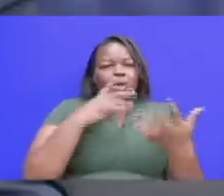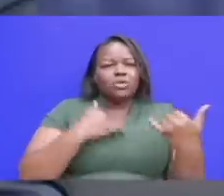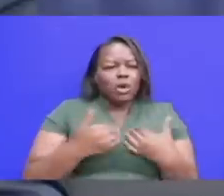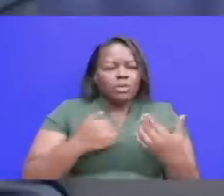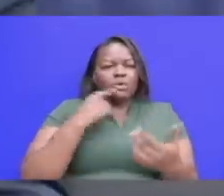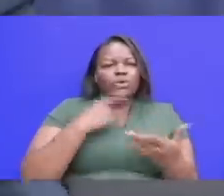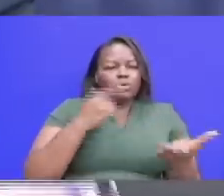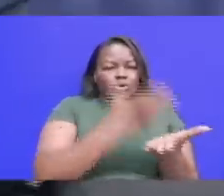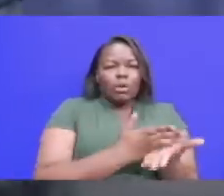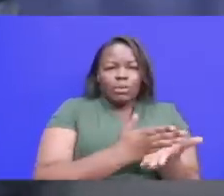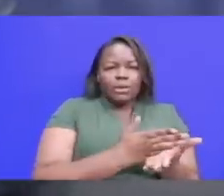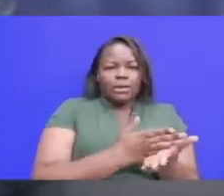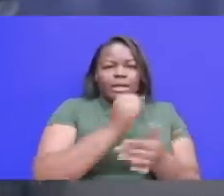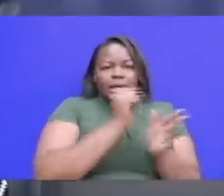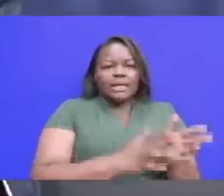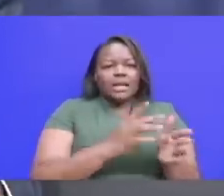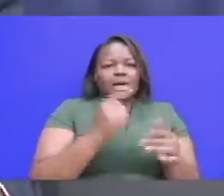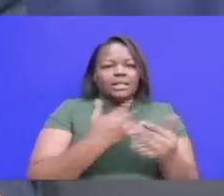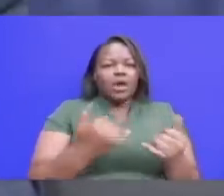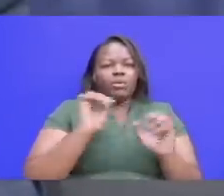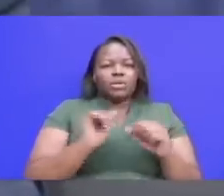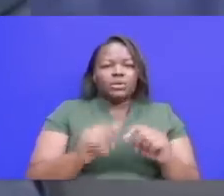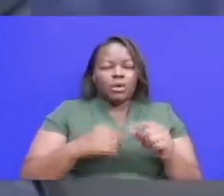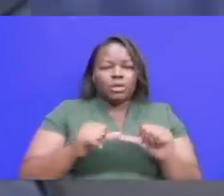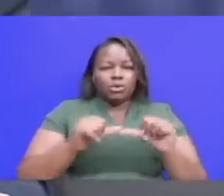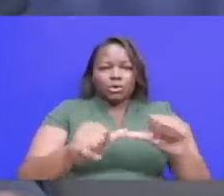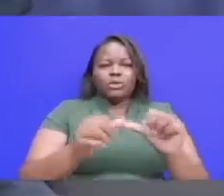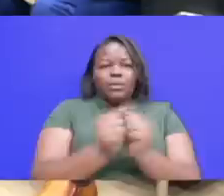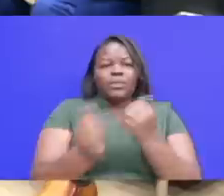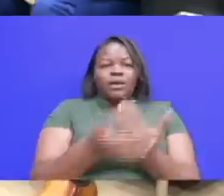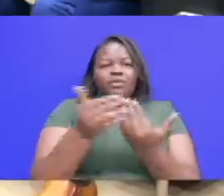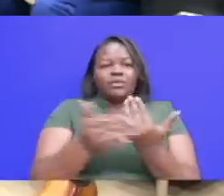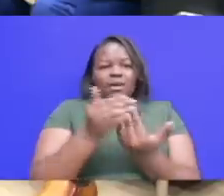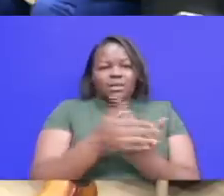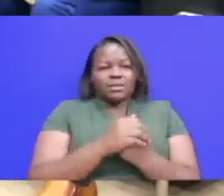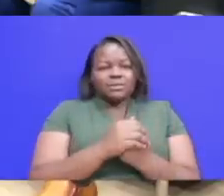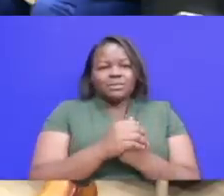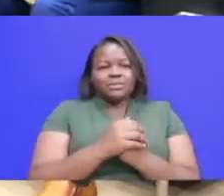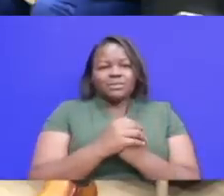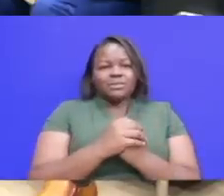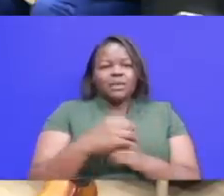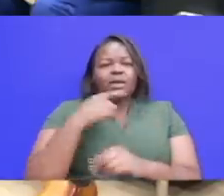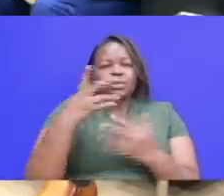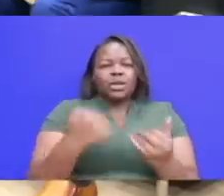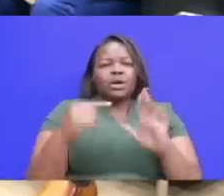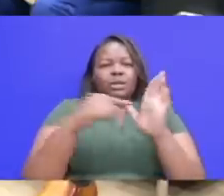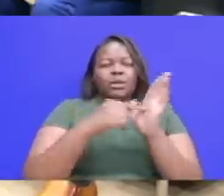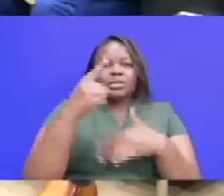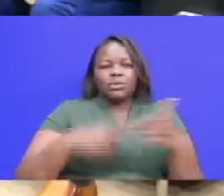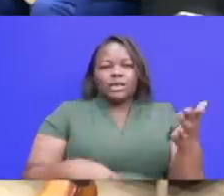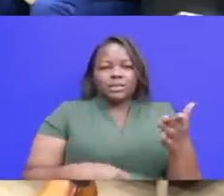can progress from that point. Favorism, family. The